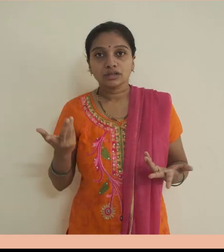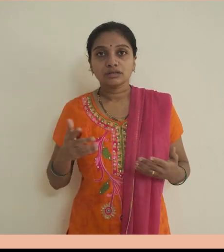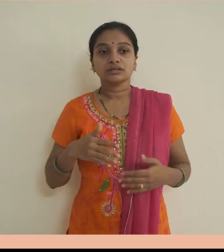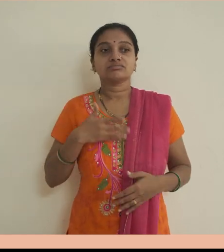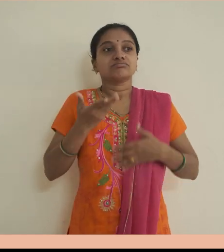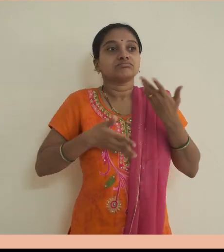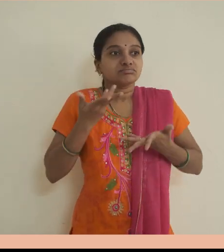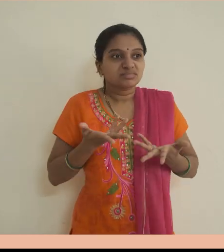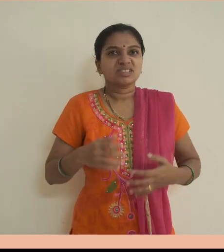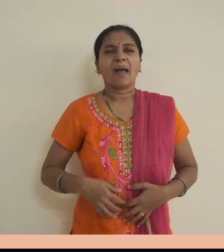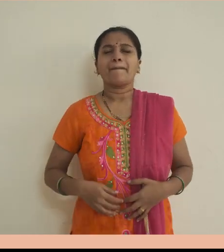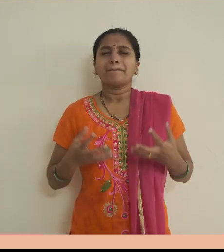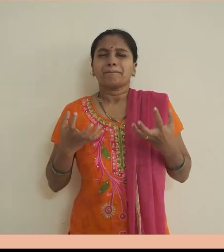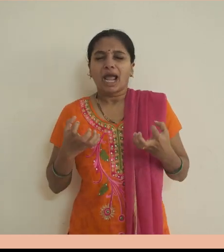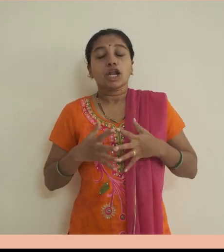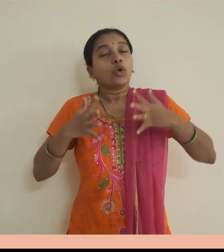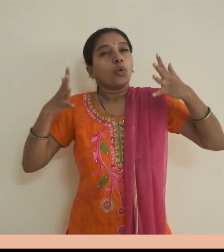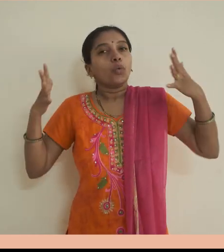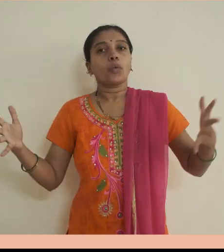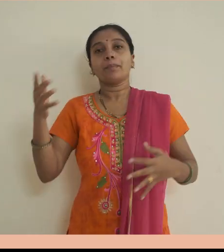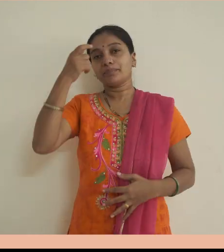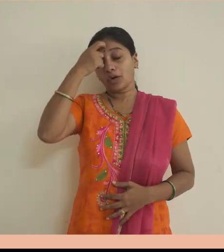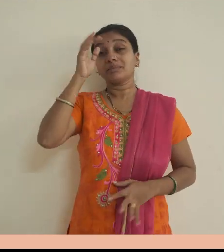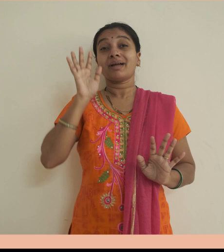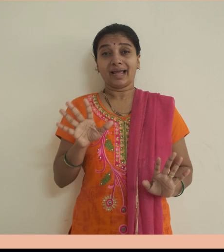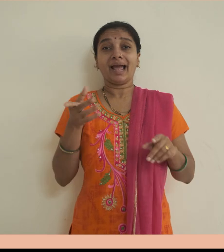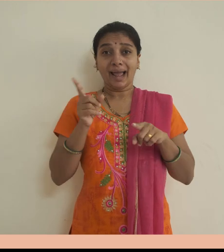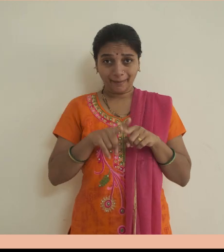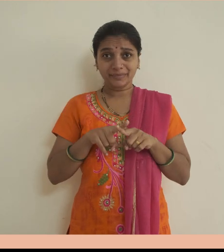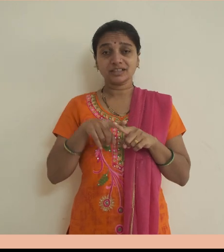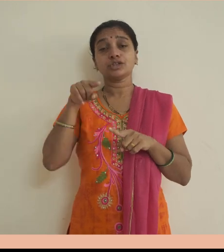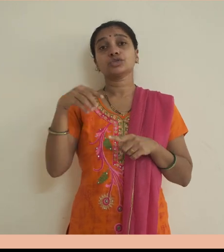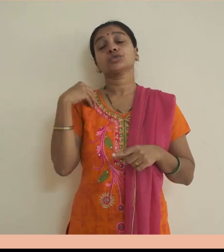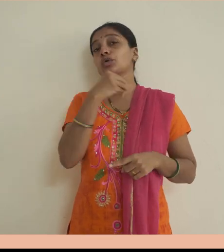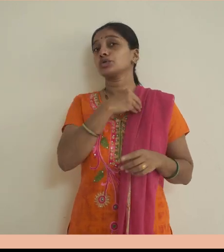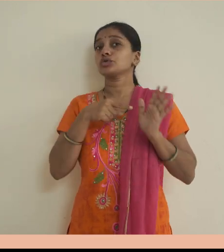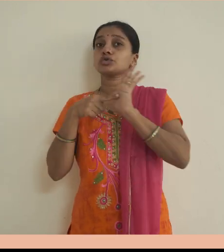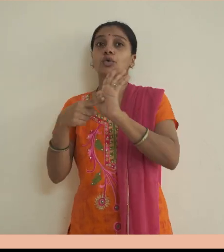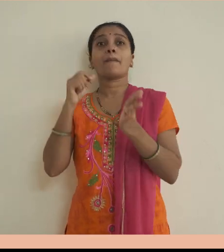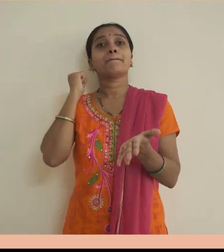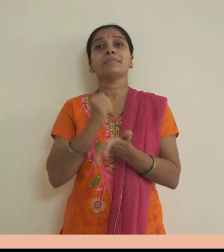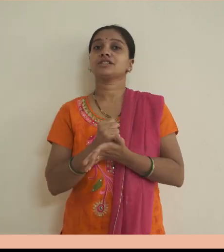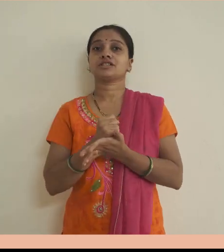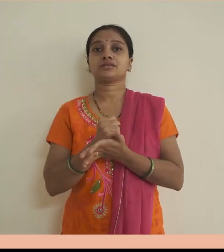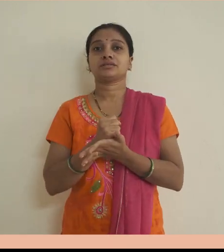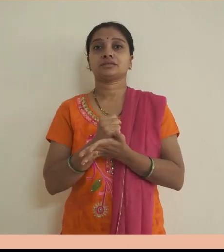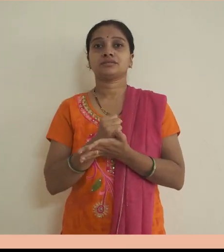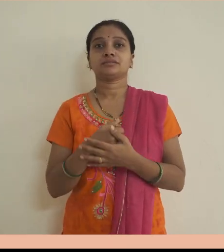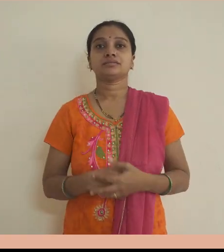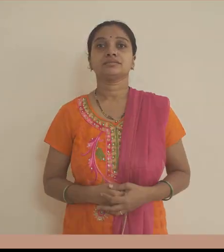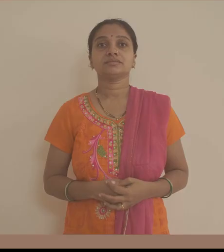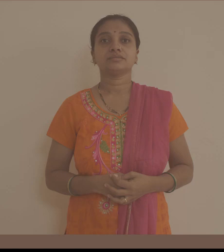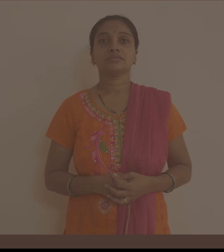periods. In case of unbearable pain, cramping or nausea that disrupts the daily routine.